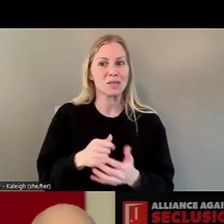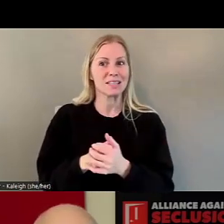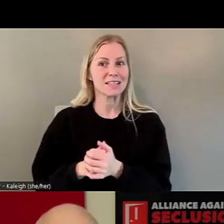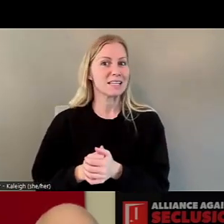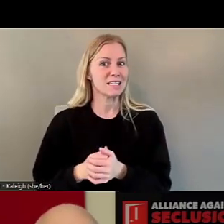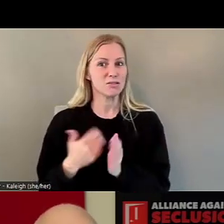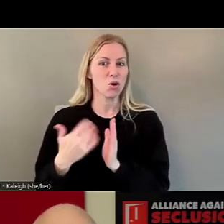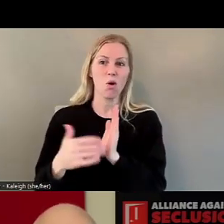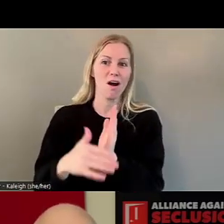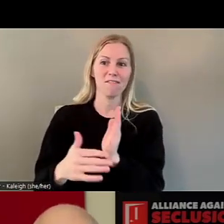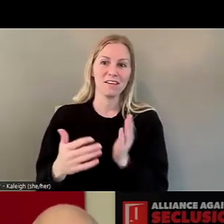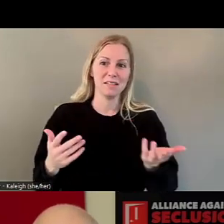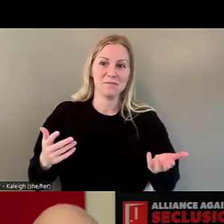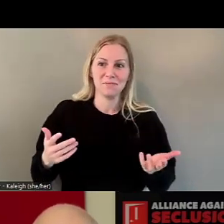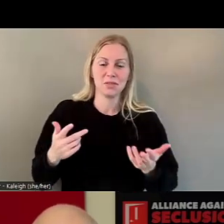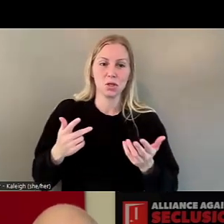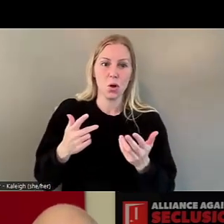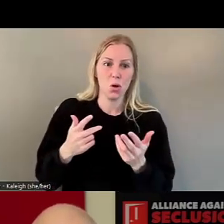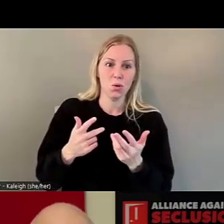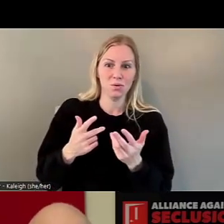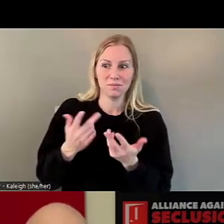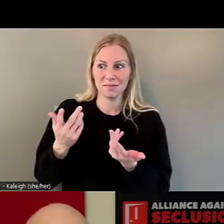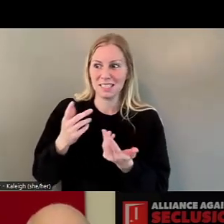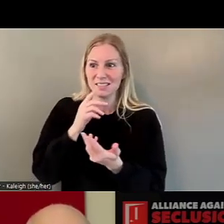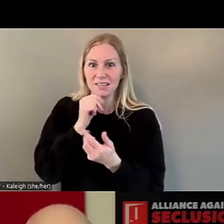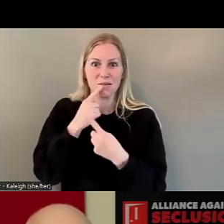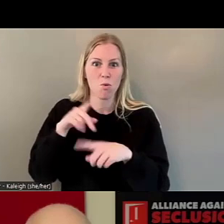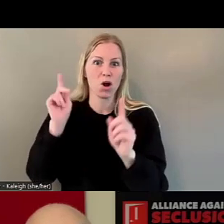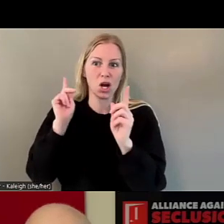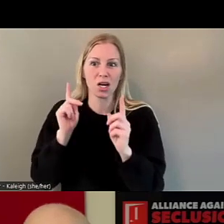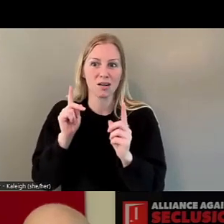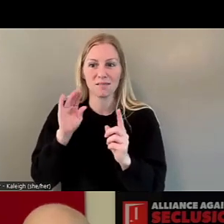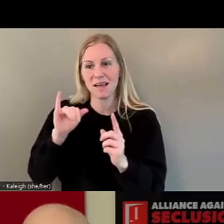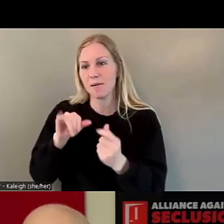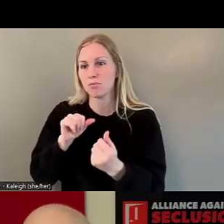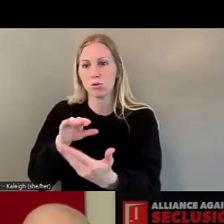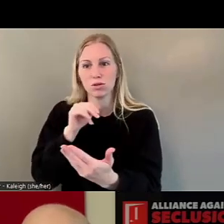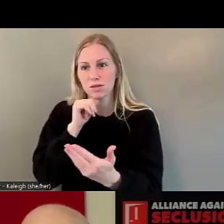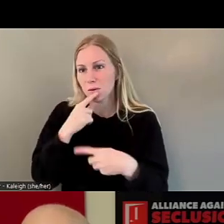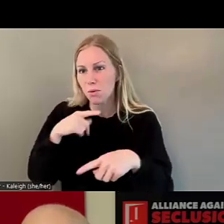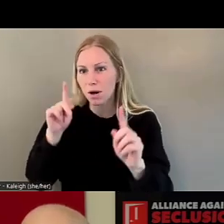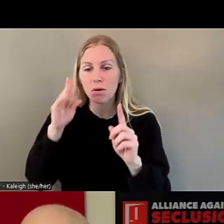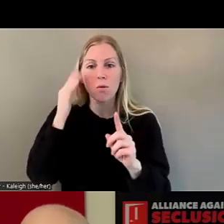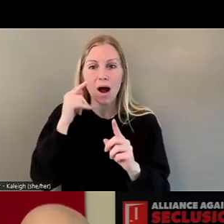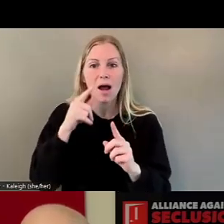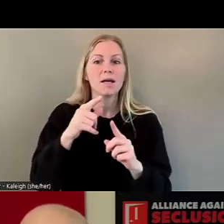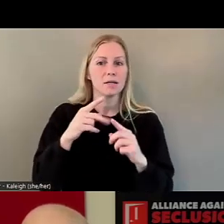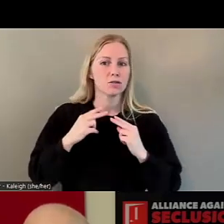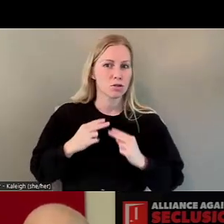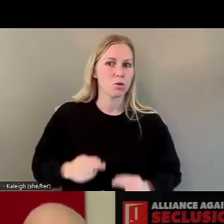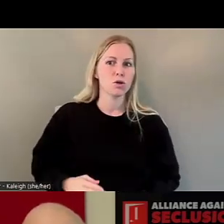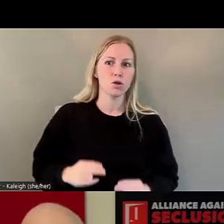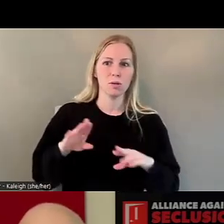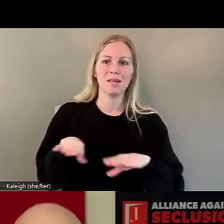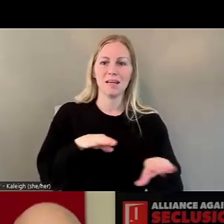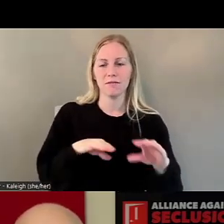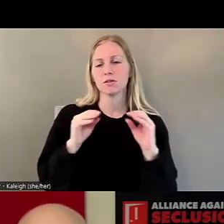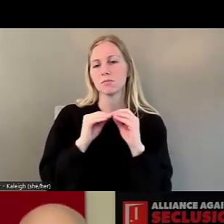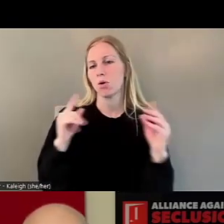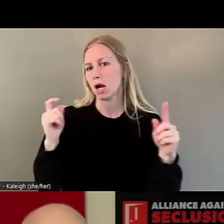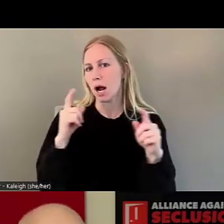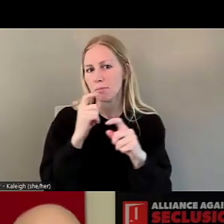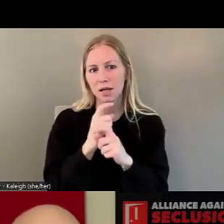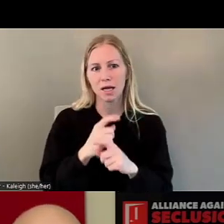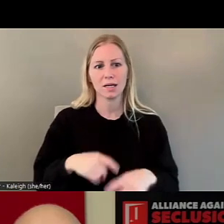these things that we do sometimes are not working. And they're not working because human behavior is far more complex than just sticker